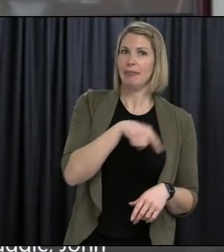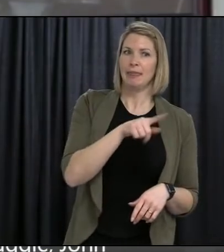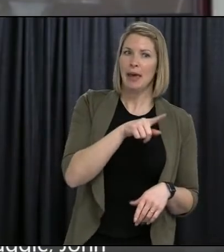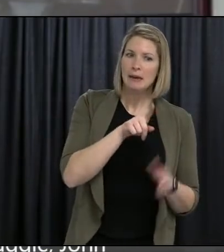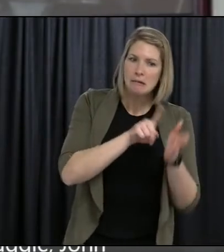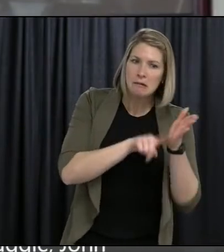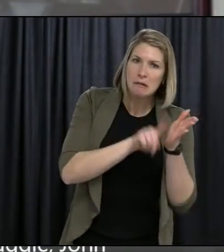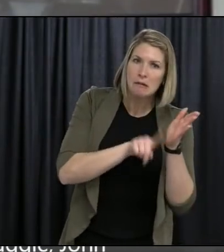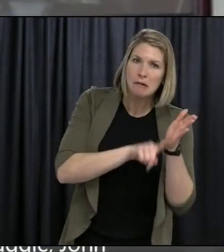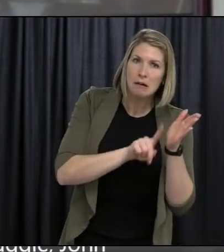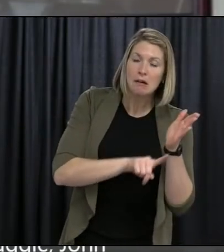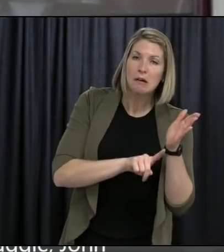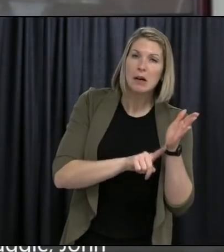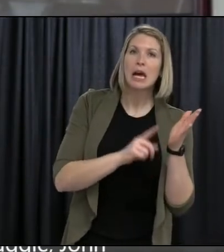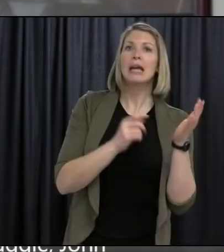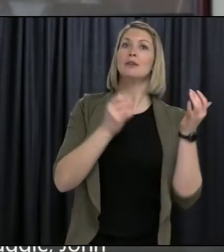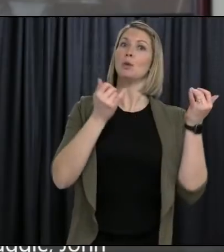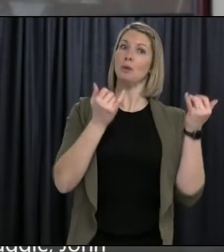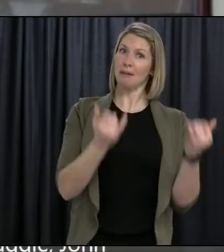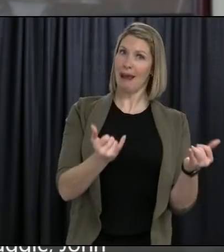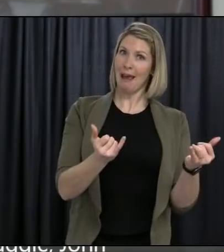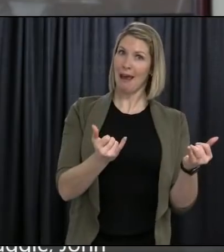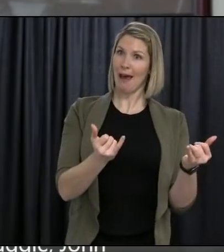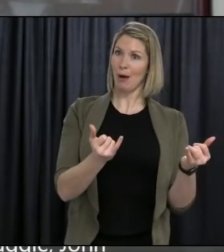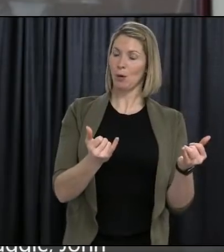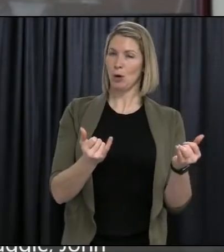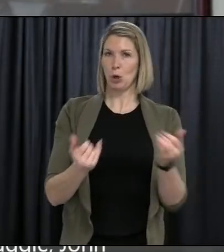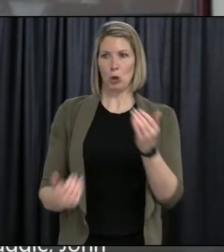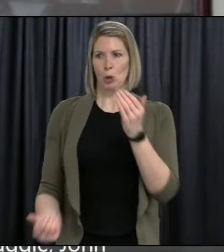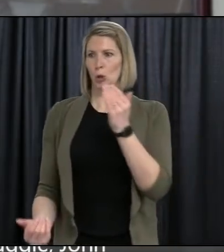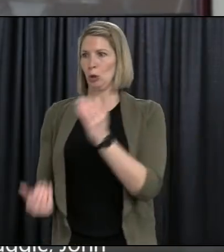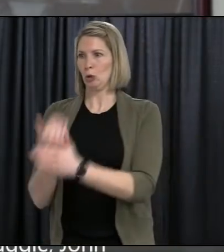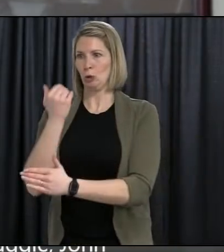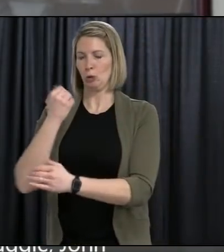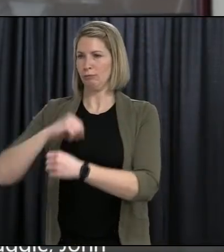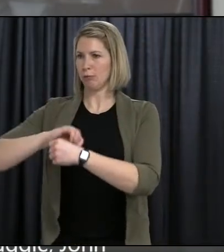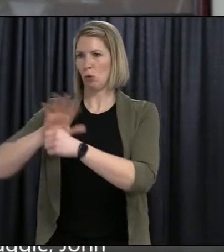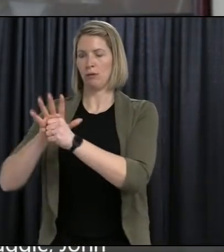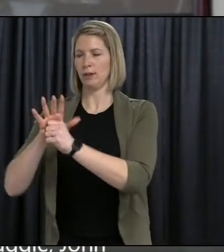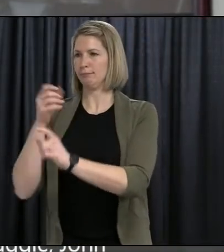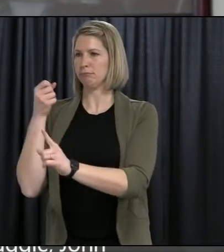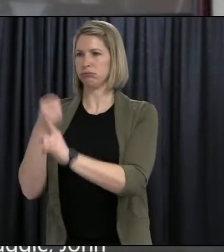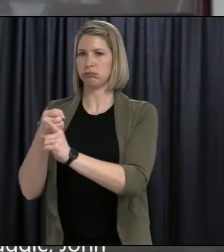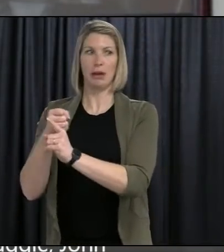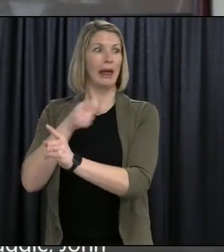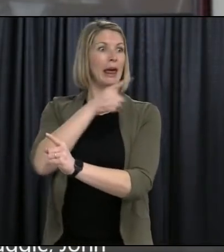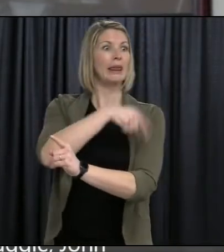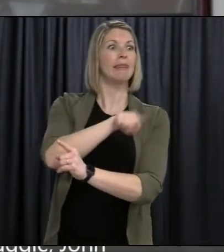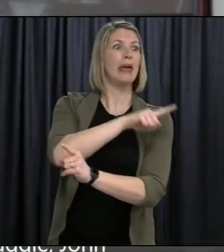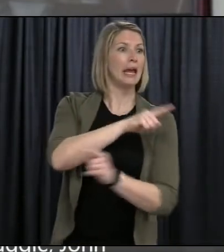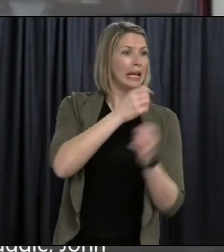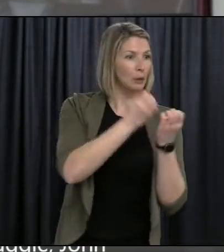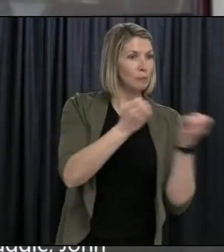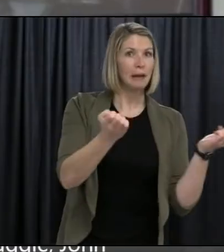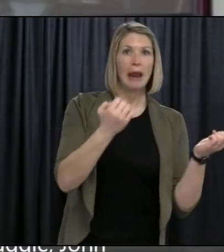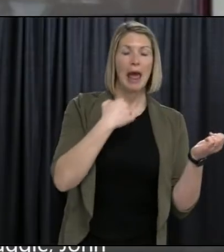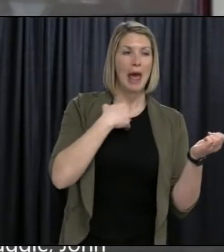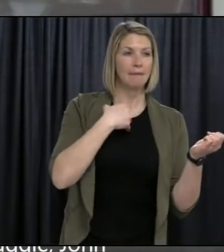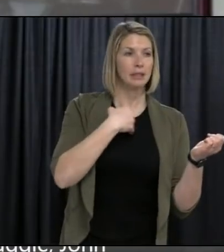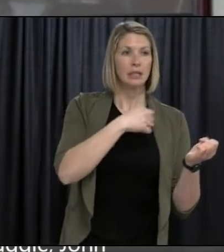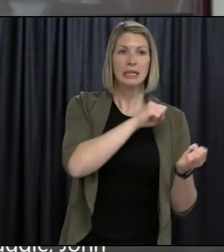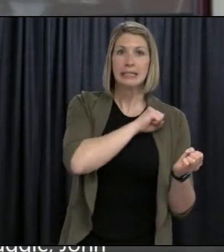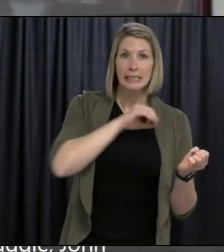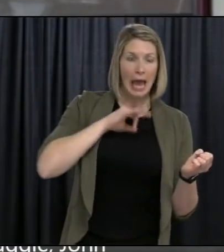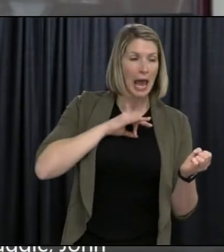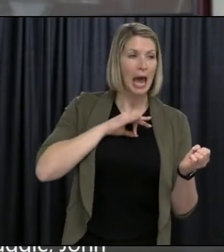this was simply a repurposing of that equipment and staff to match the needs of Dr.